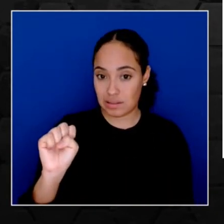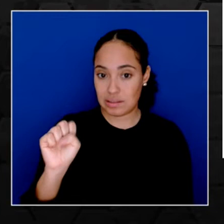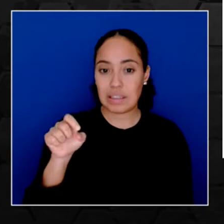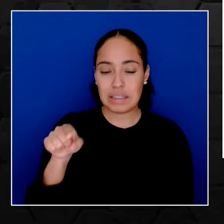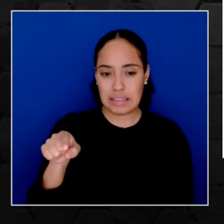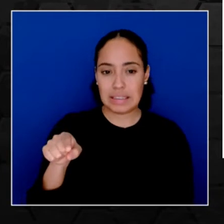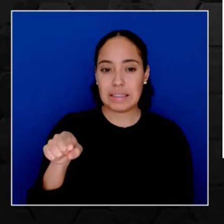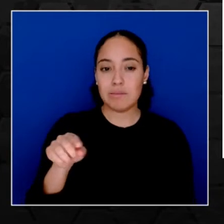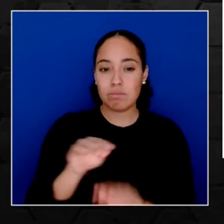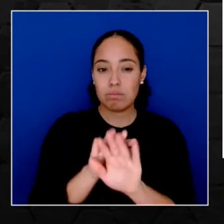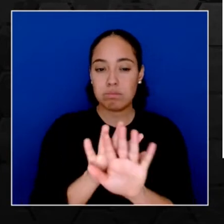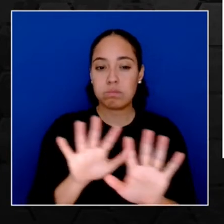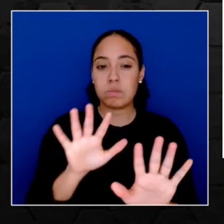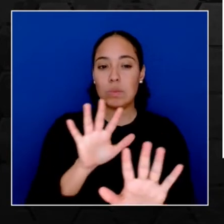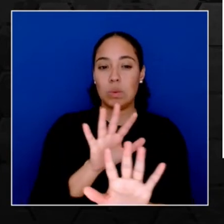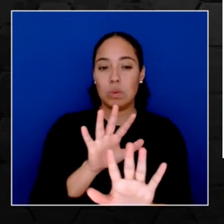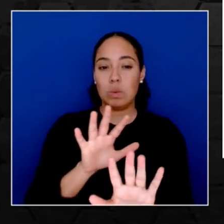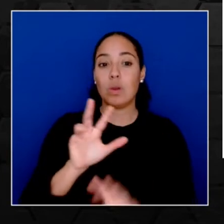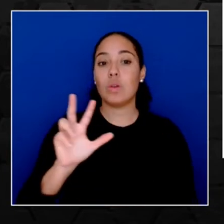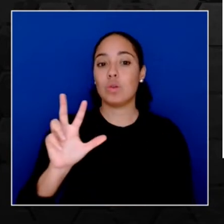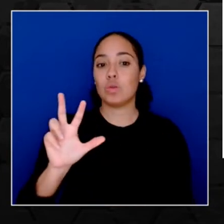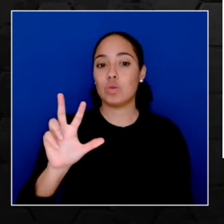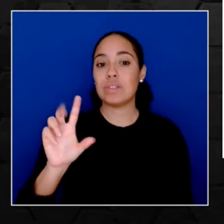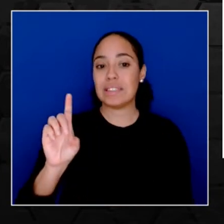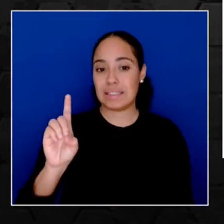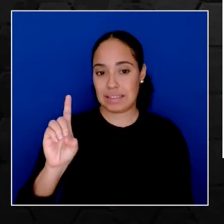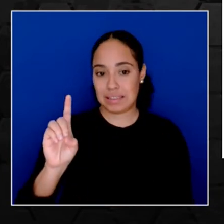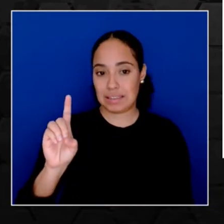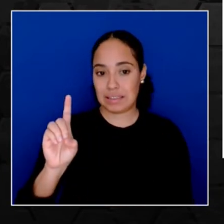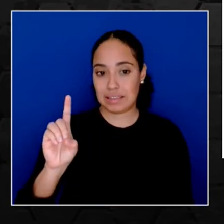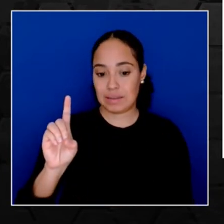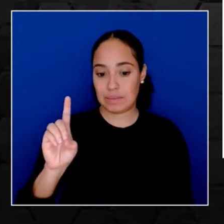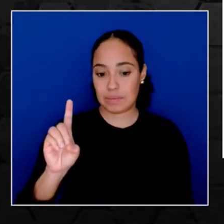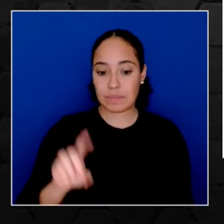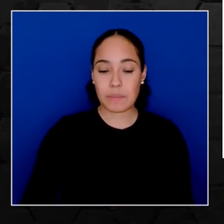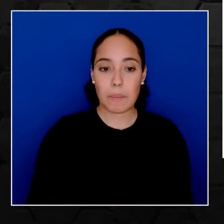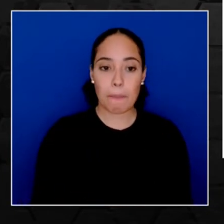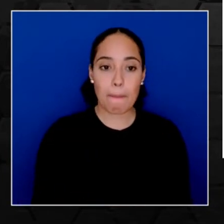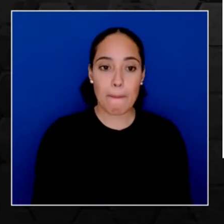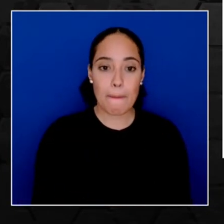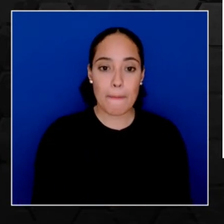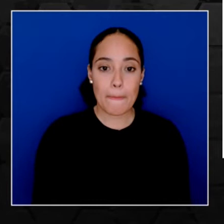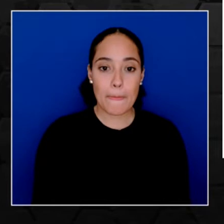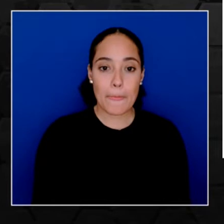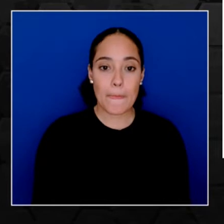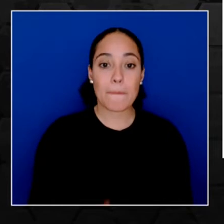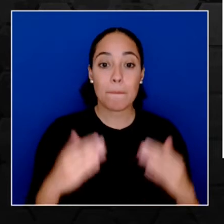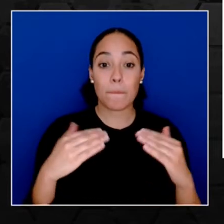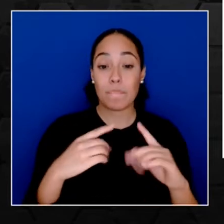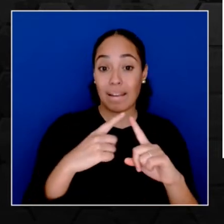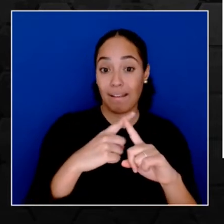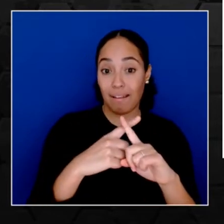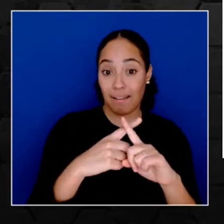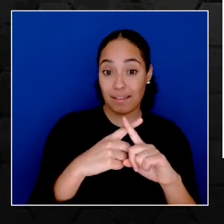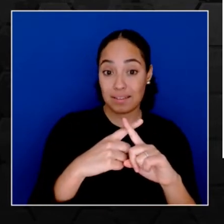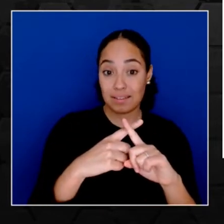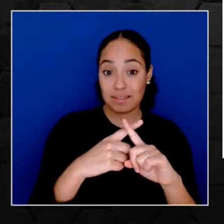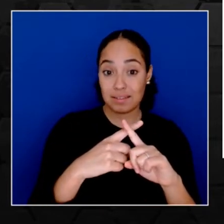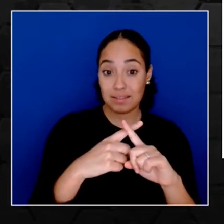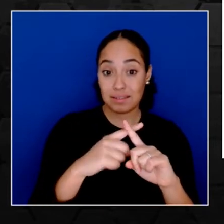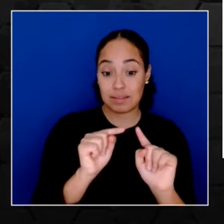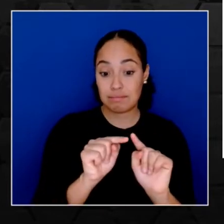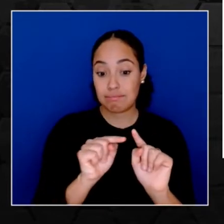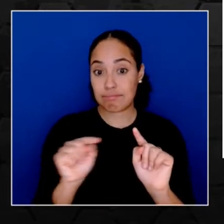We contain 3-dimension kind of stuff. Cool. So what we are taking, I'm taking an x over what are the value and storing in form of tensor. Same with